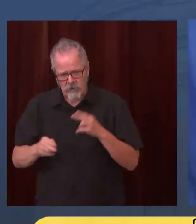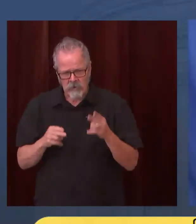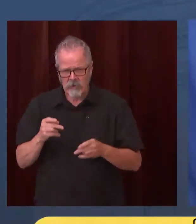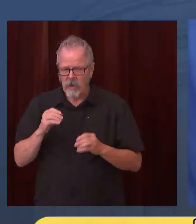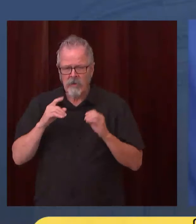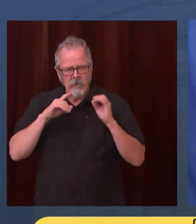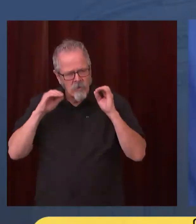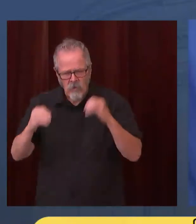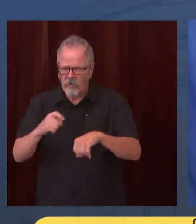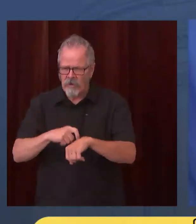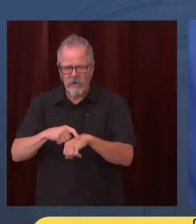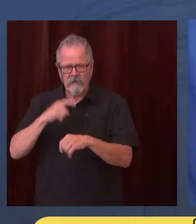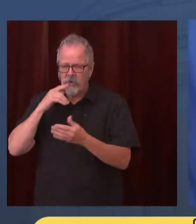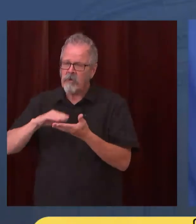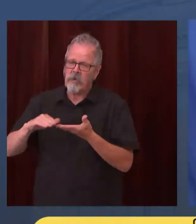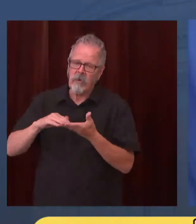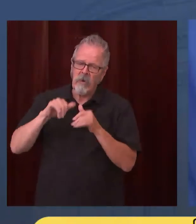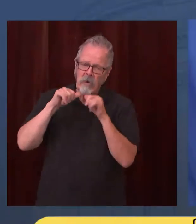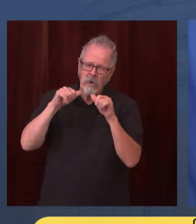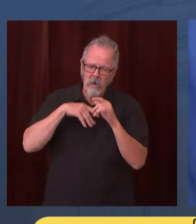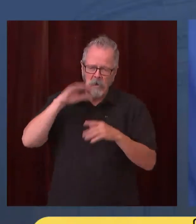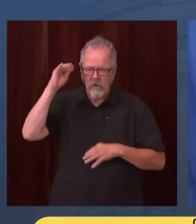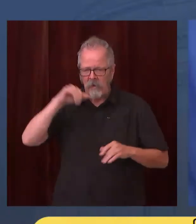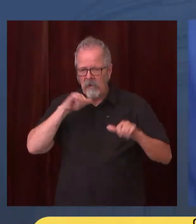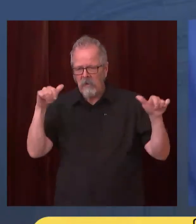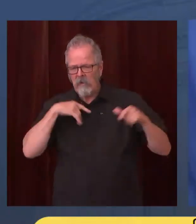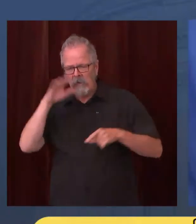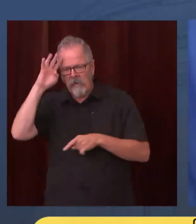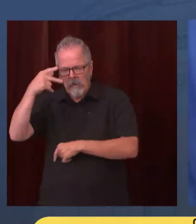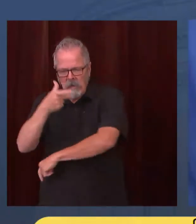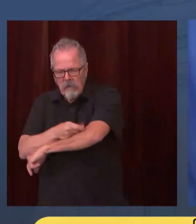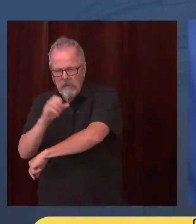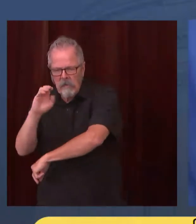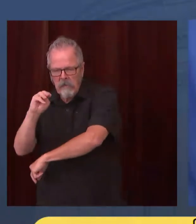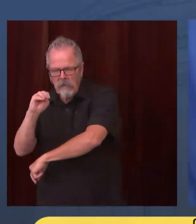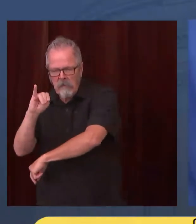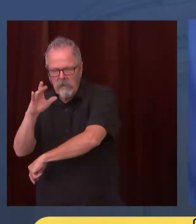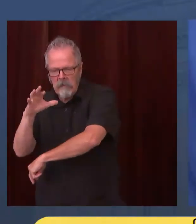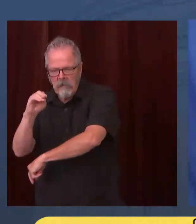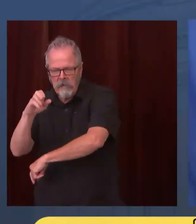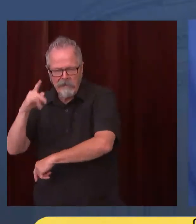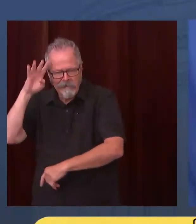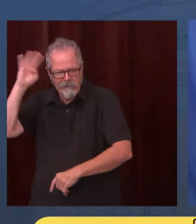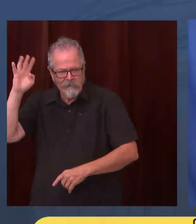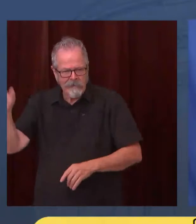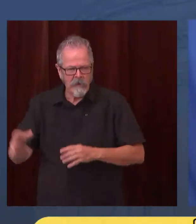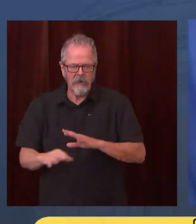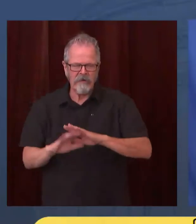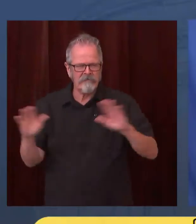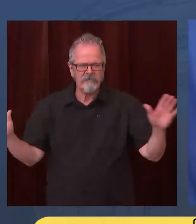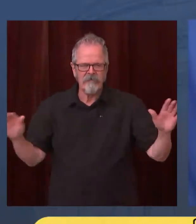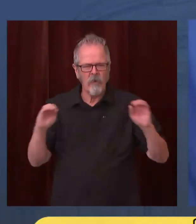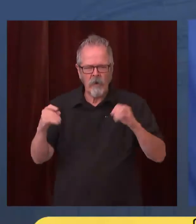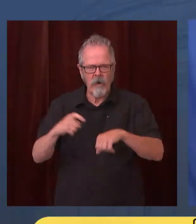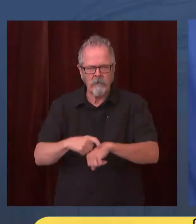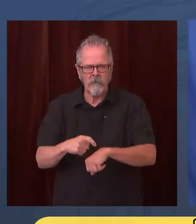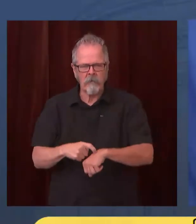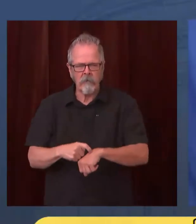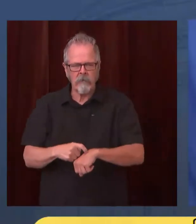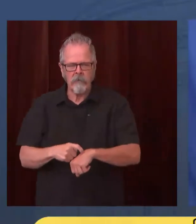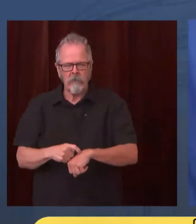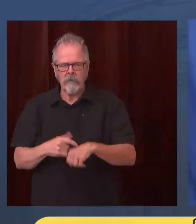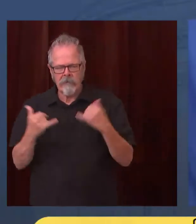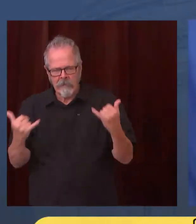for excuses is long past. It's time for action now. Governor, is there the potential, though, that if the mask mandates